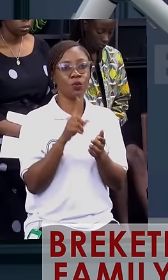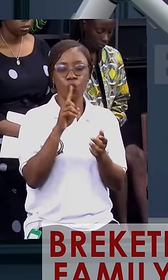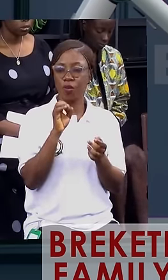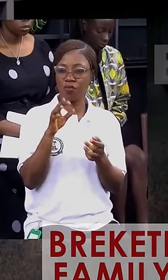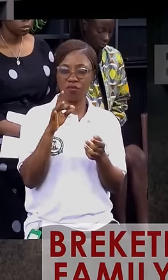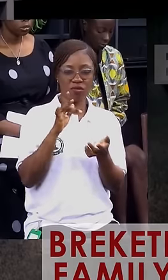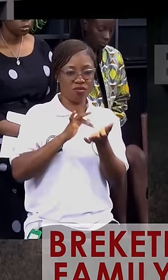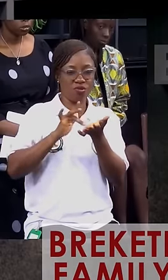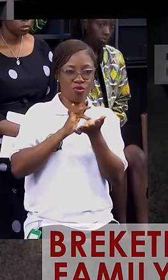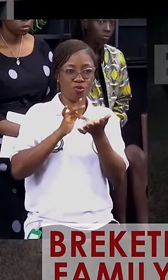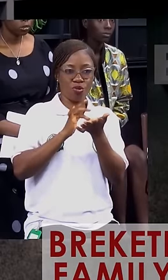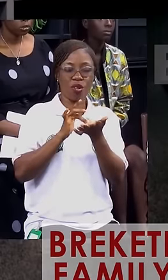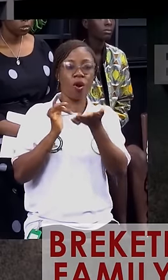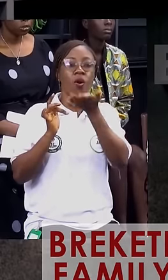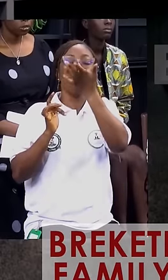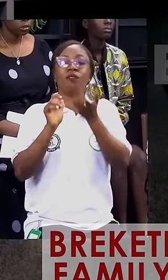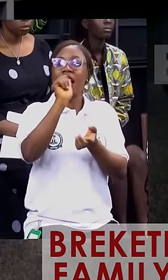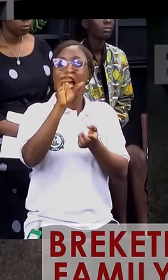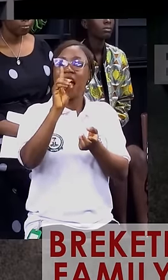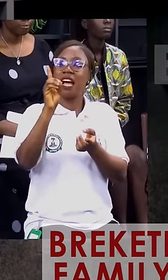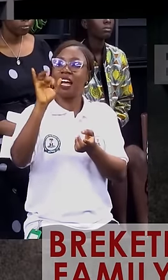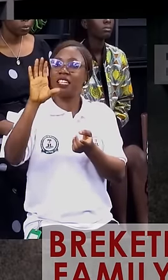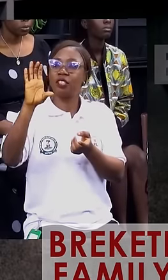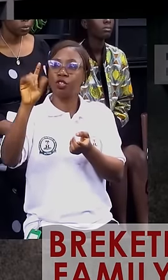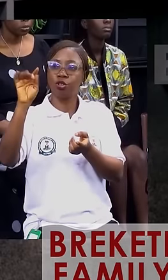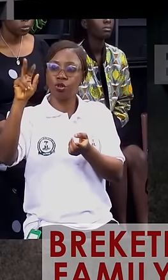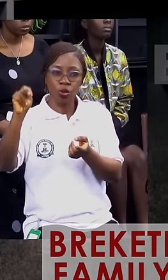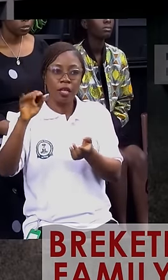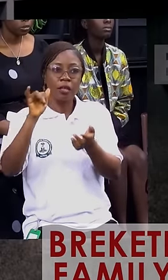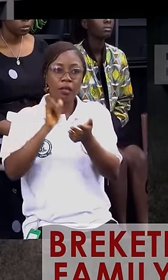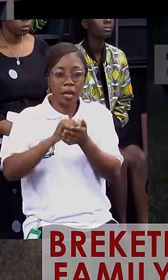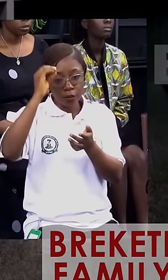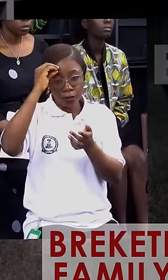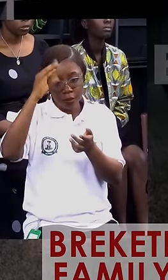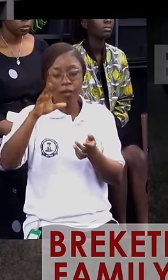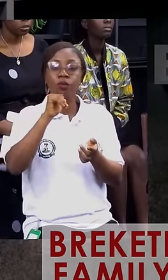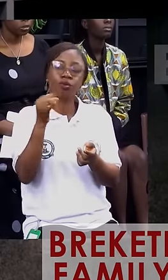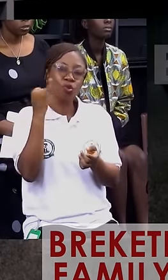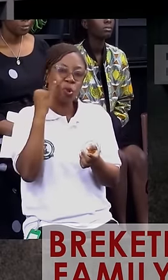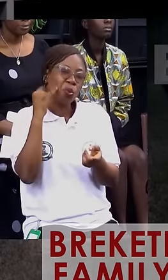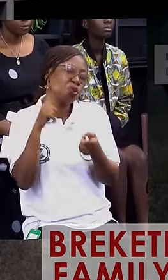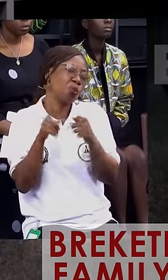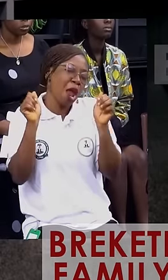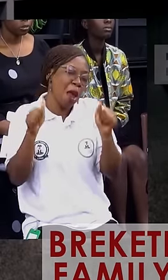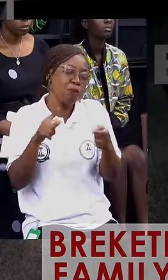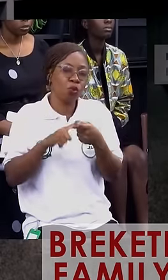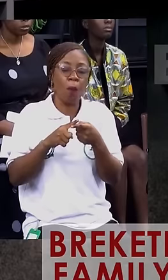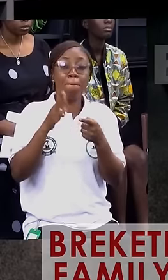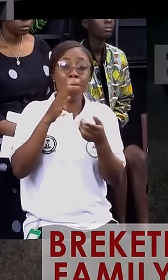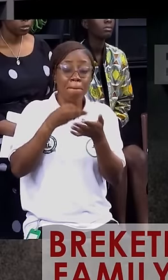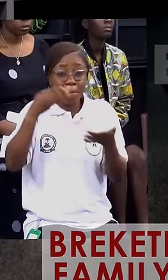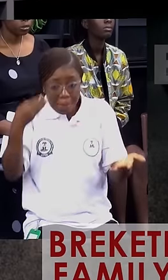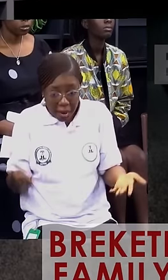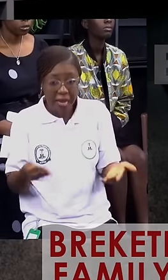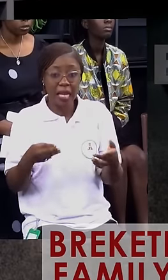addiction. Normally, that gentleman ought not to be able to buy Tramadol except with a doctor's prescription. Over the